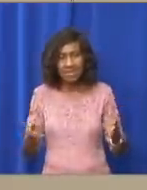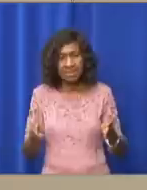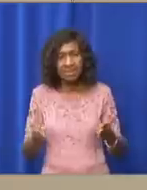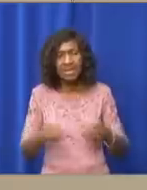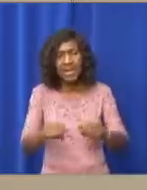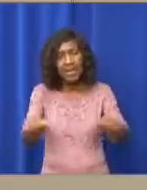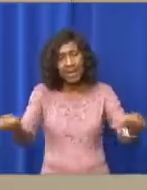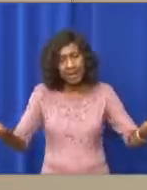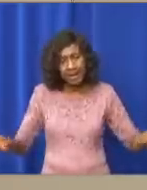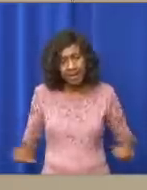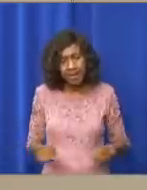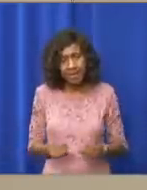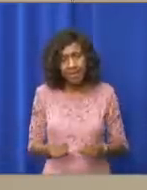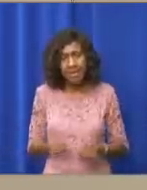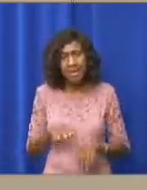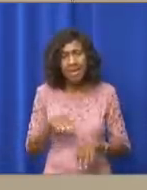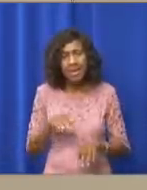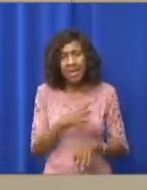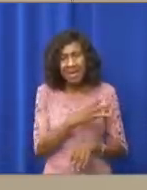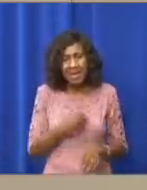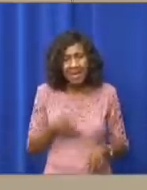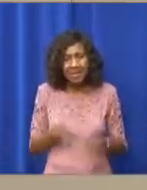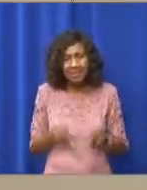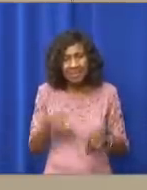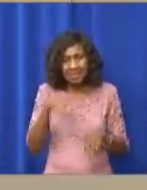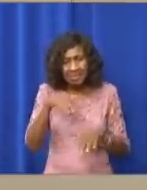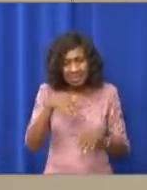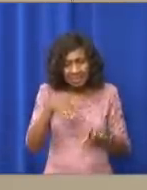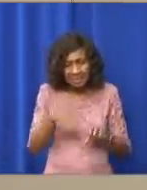the distancing protocols around